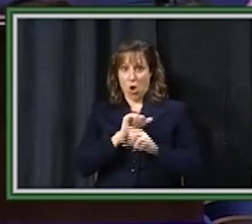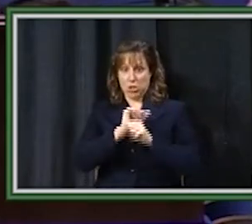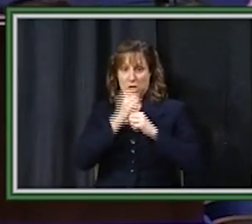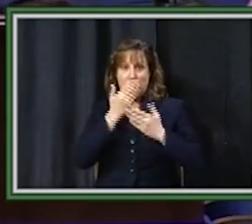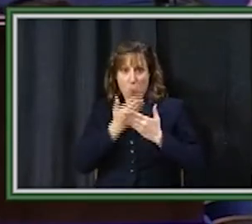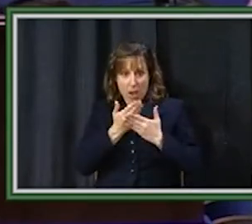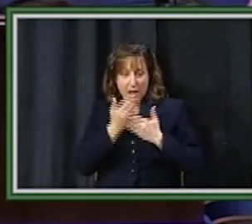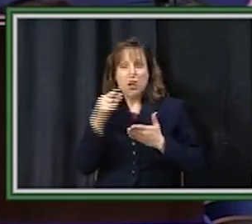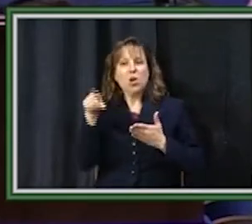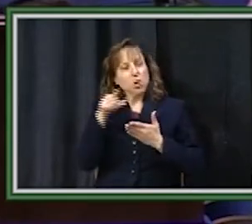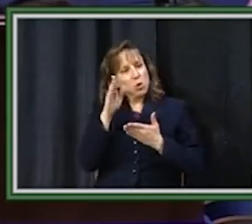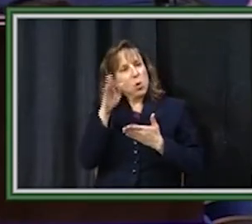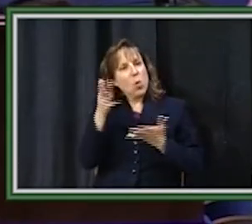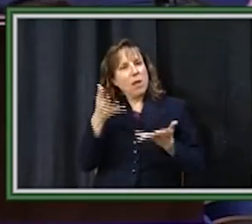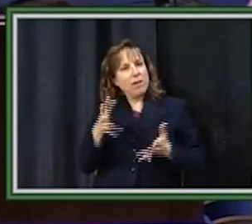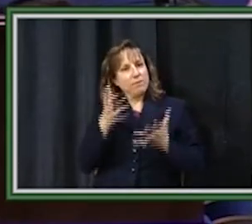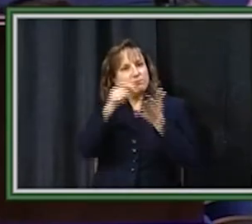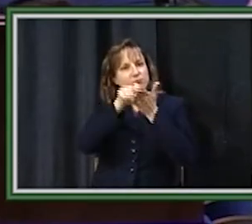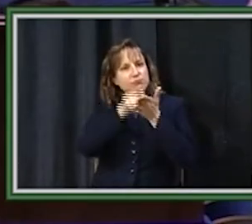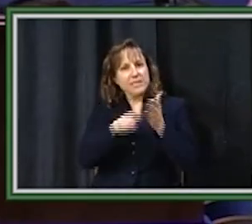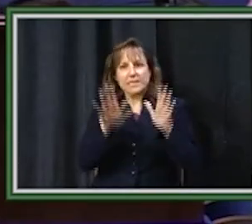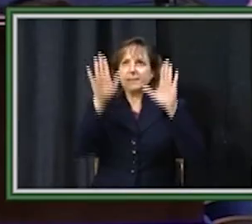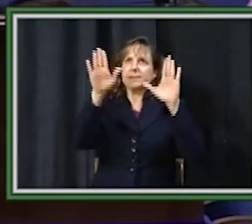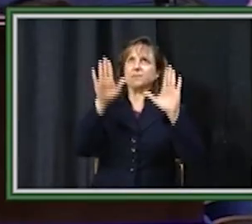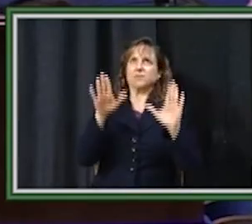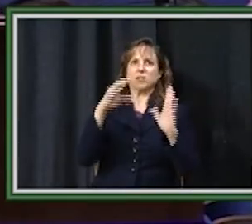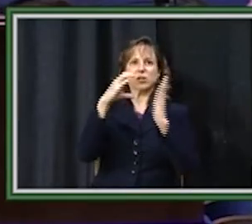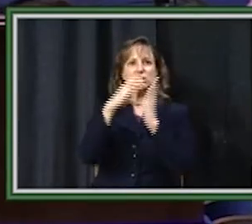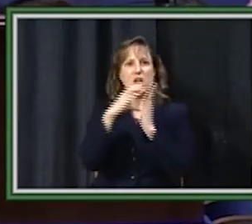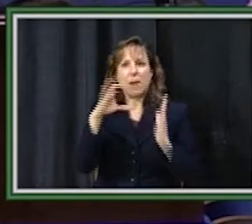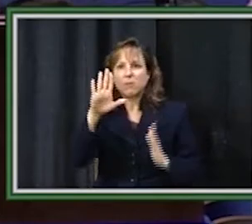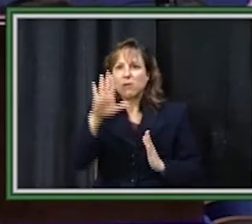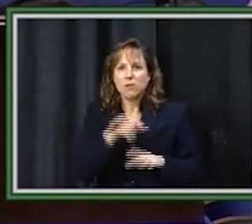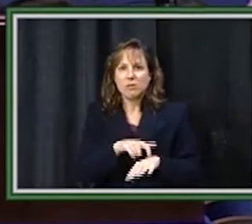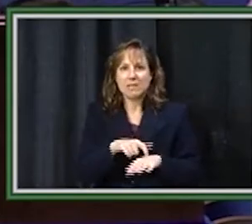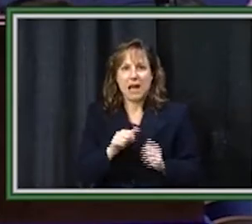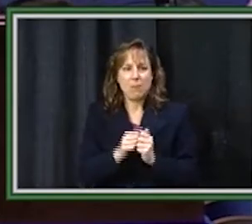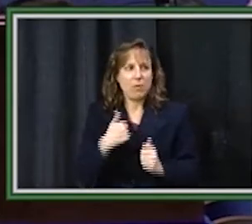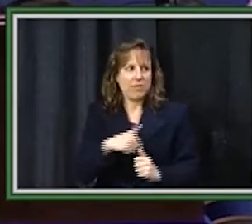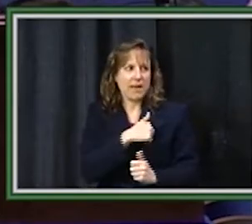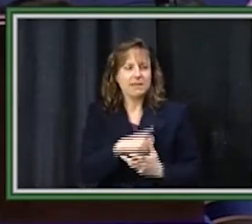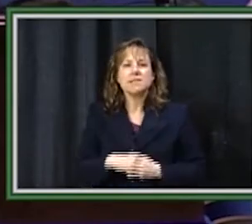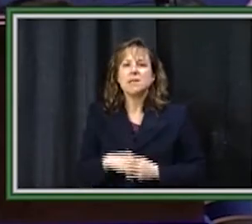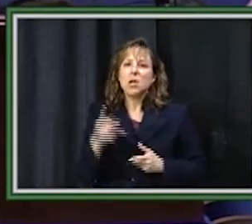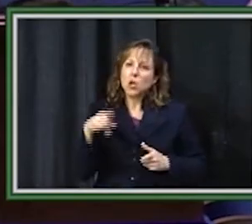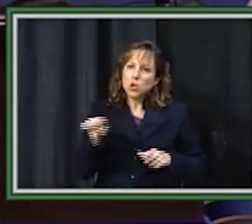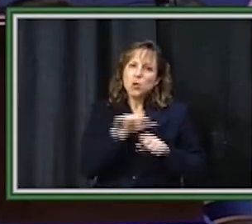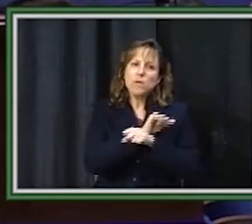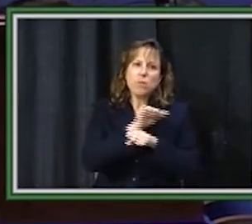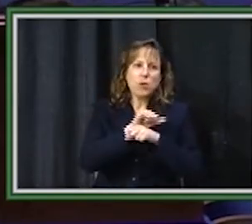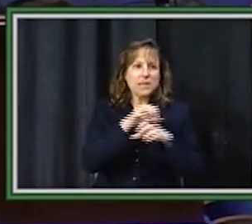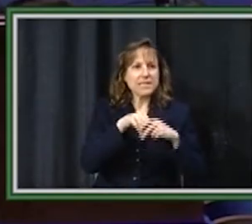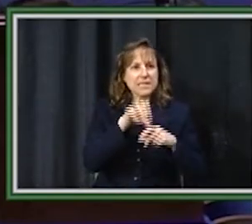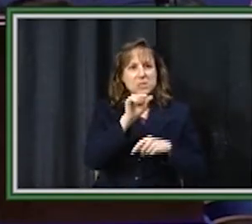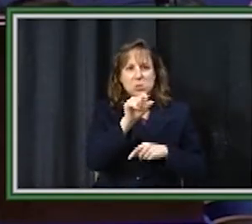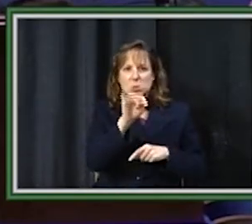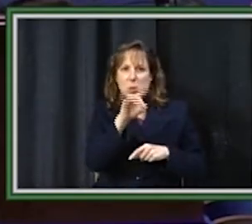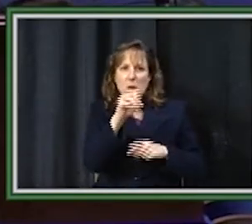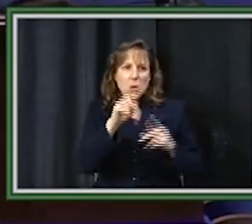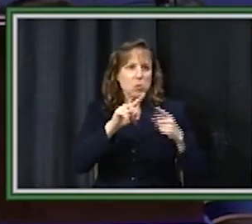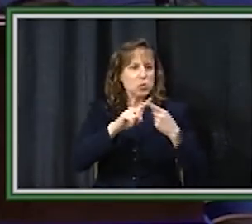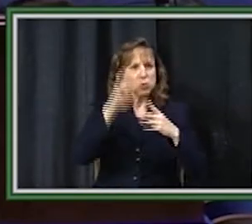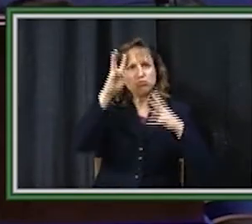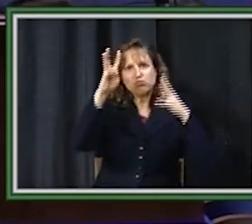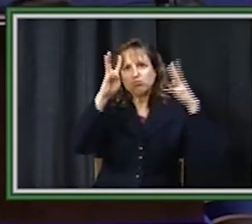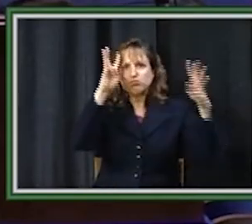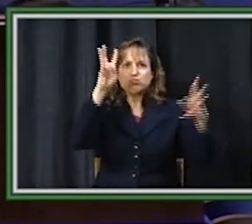will have written an incredible chapter of your time with us. You have worked in studios to create things that